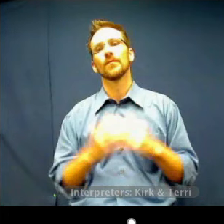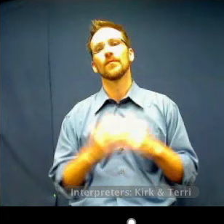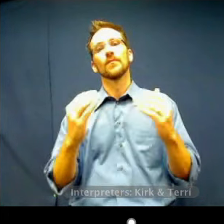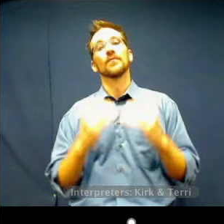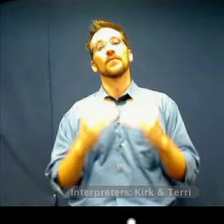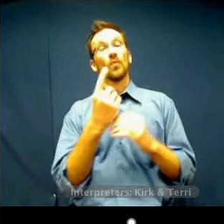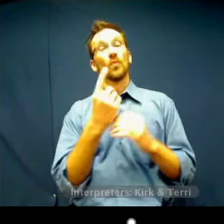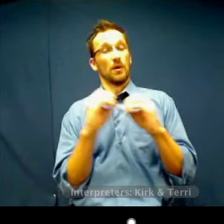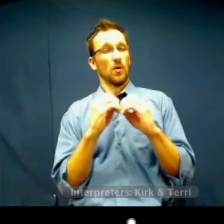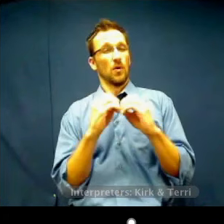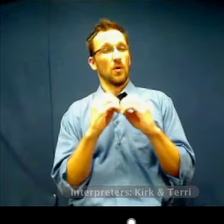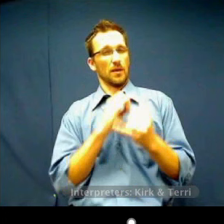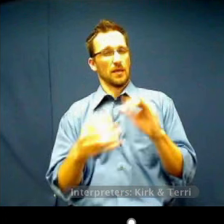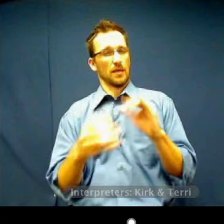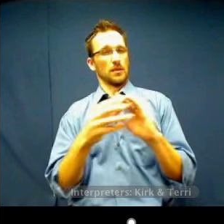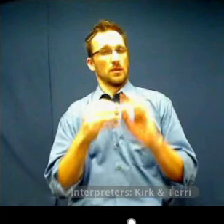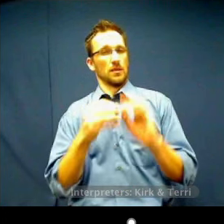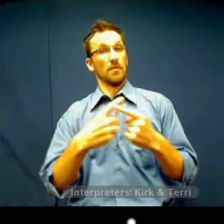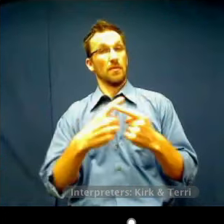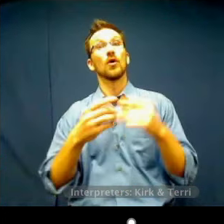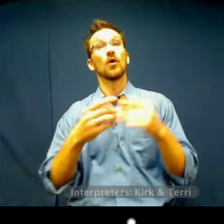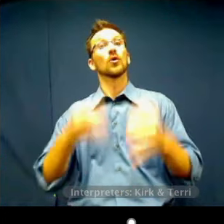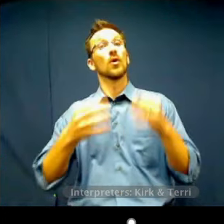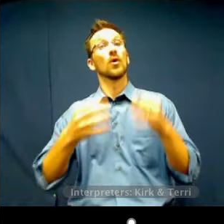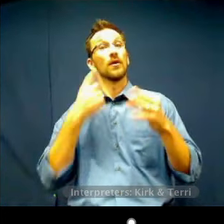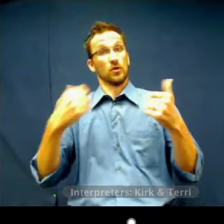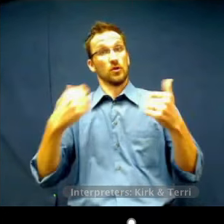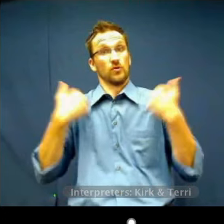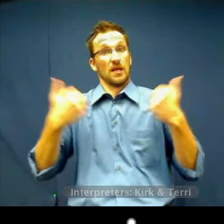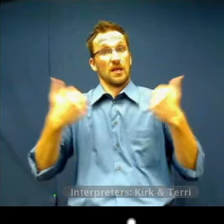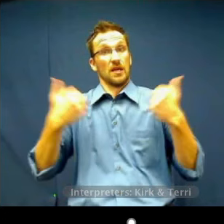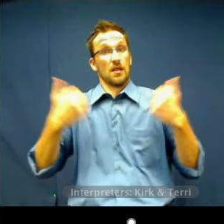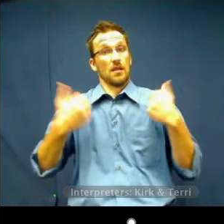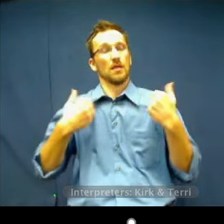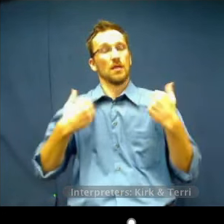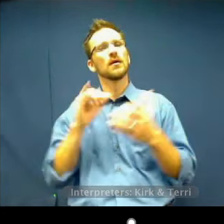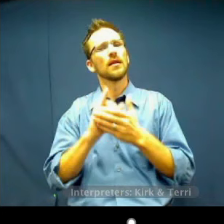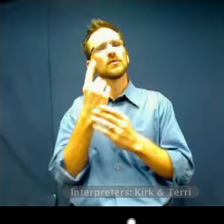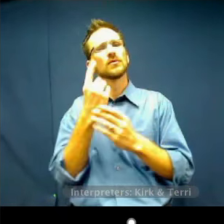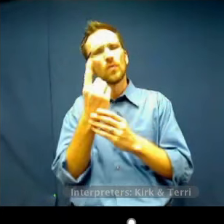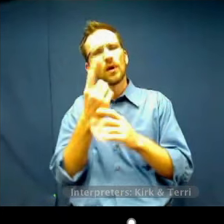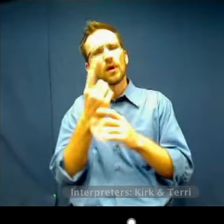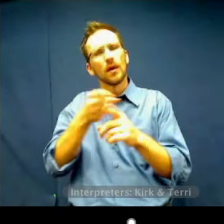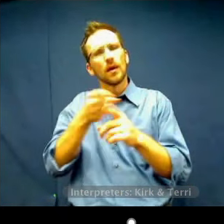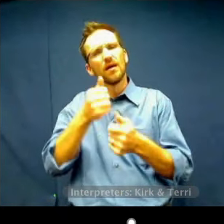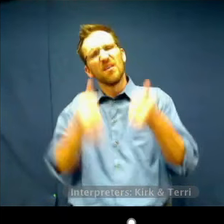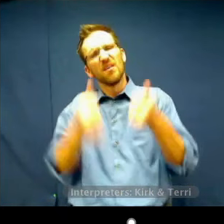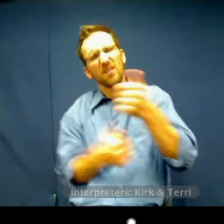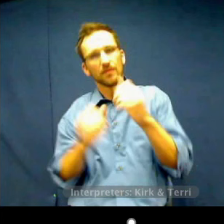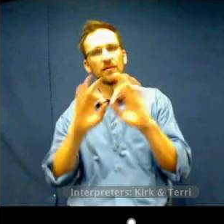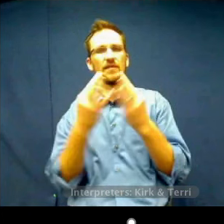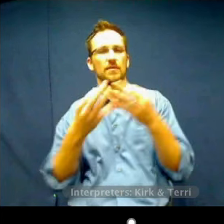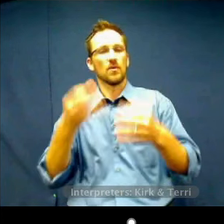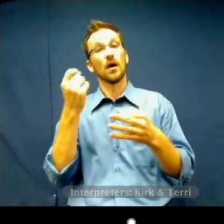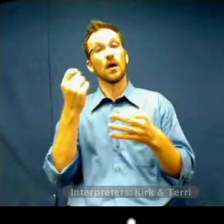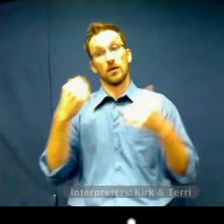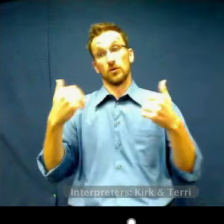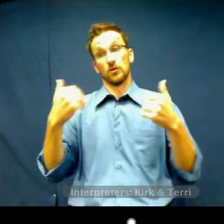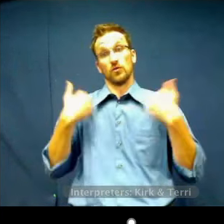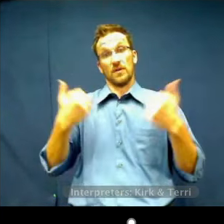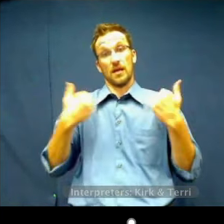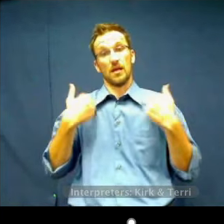juvenile court matters. Juvenile court is a branch of family court, and there's two kinds of different tracks that a matter can